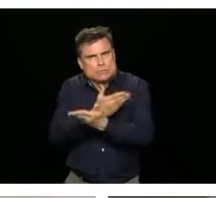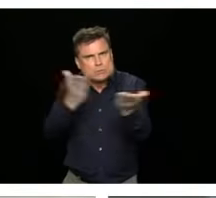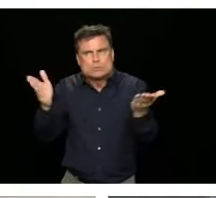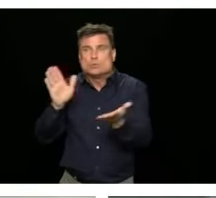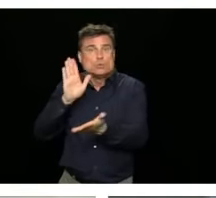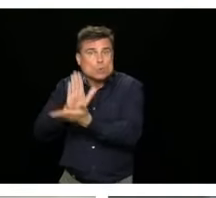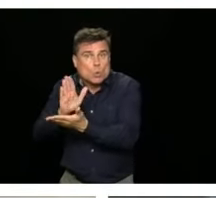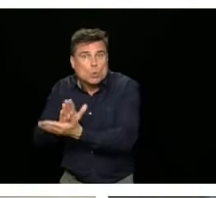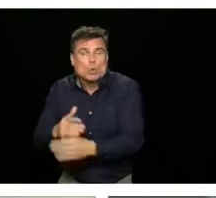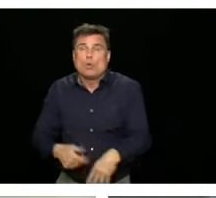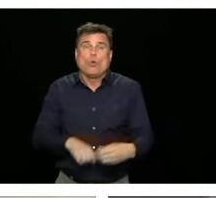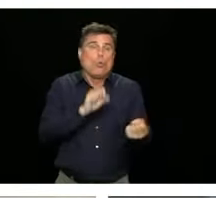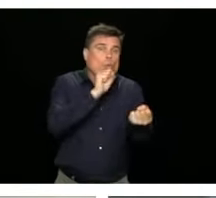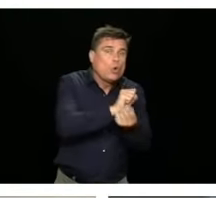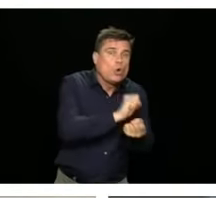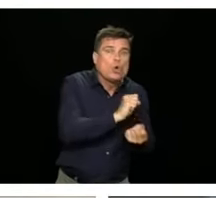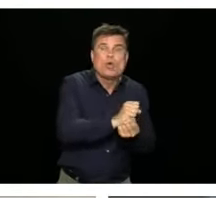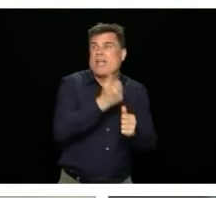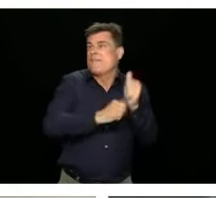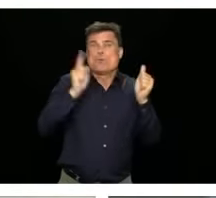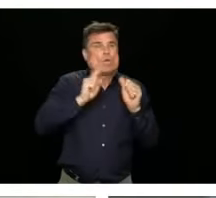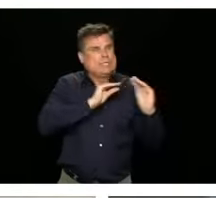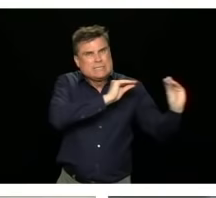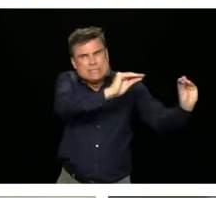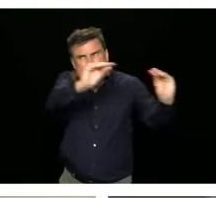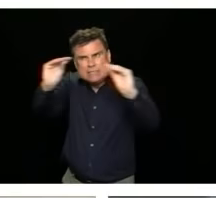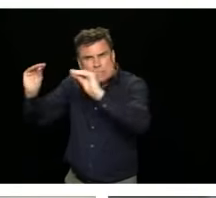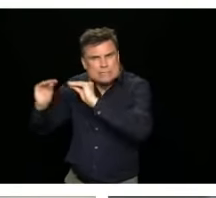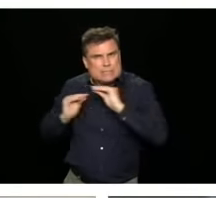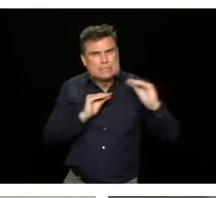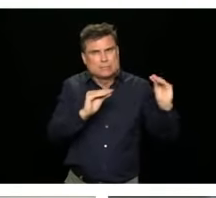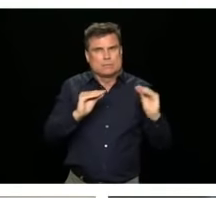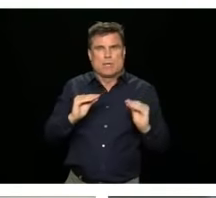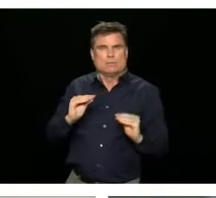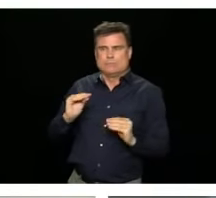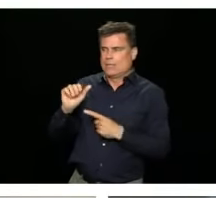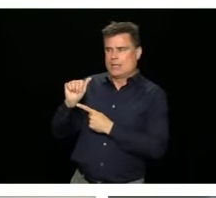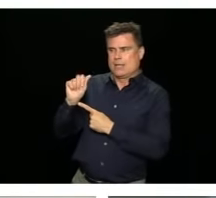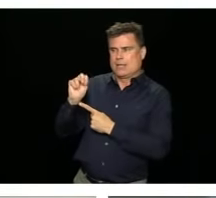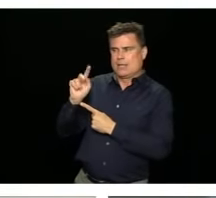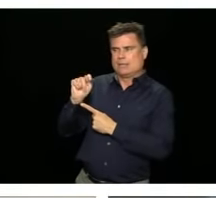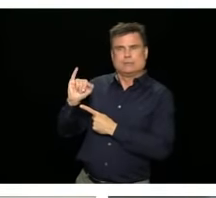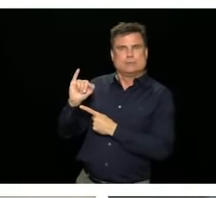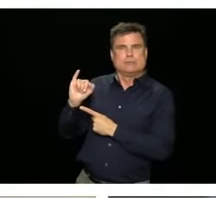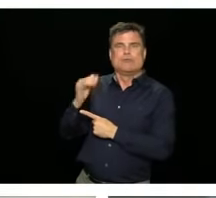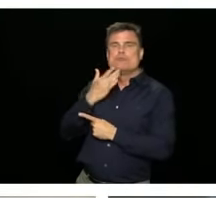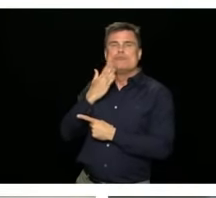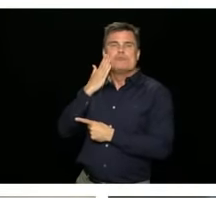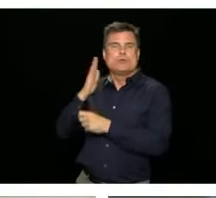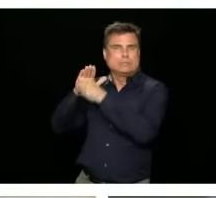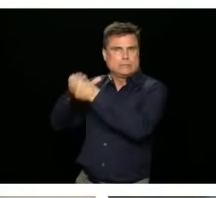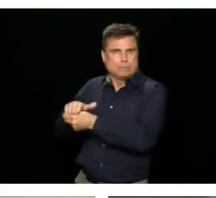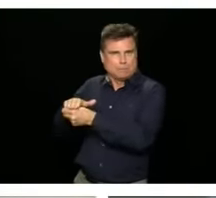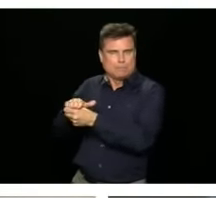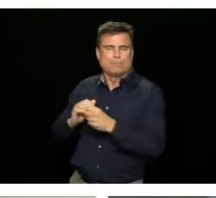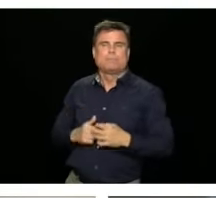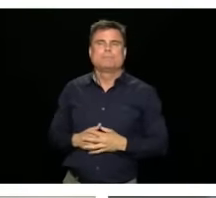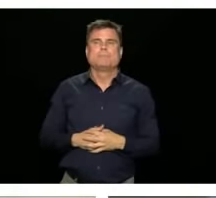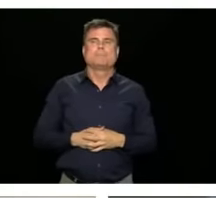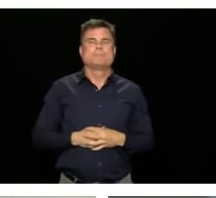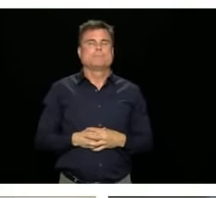anti-racism. Thank you. I'd like to direct the next response to P.S. Callon.